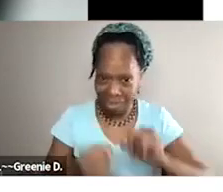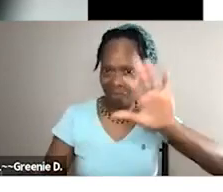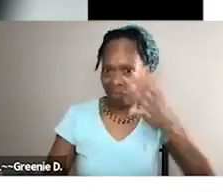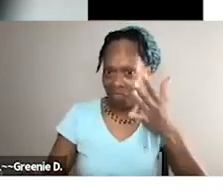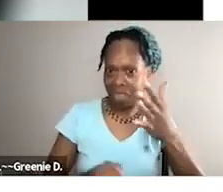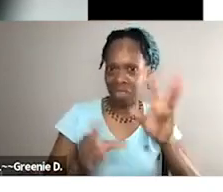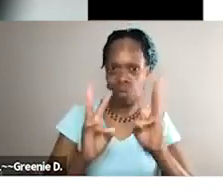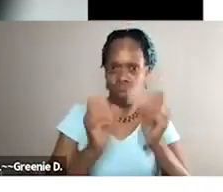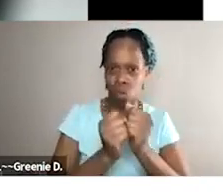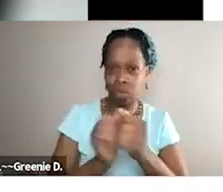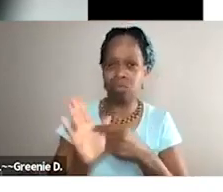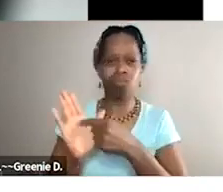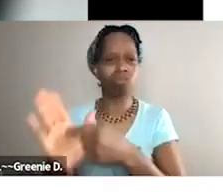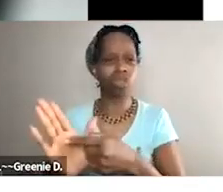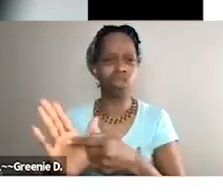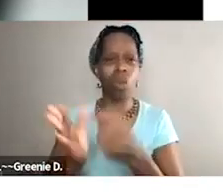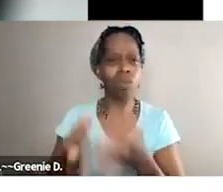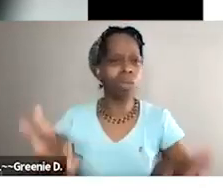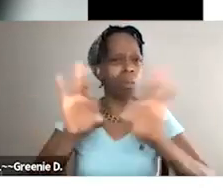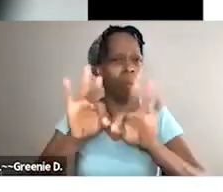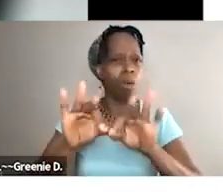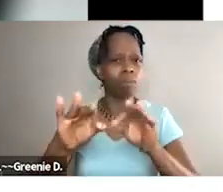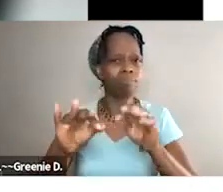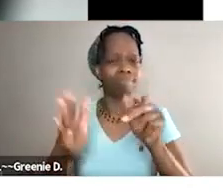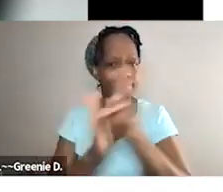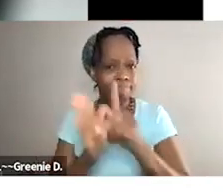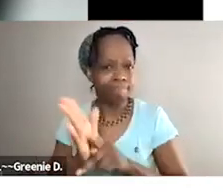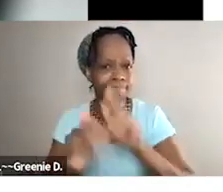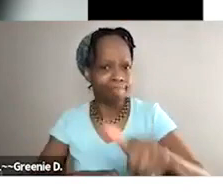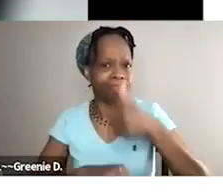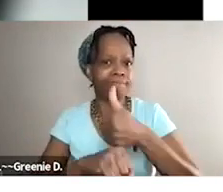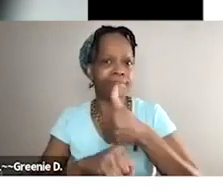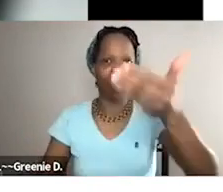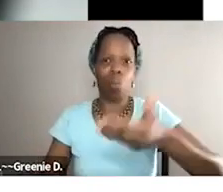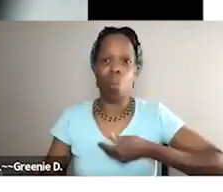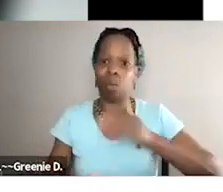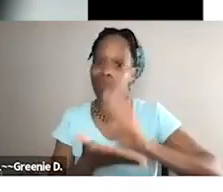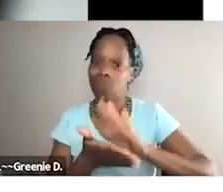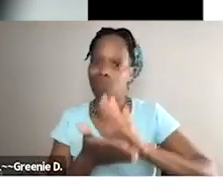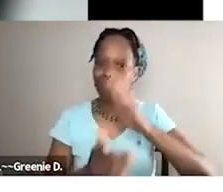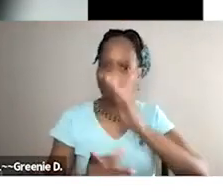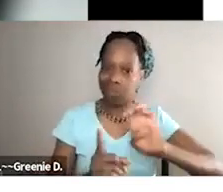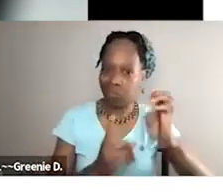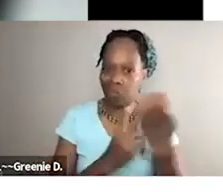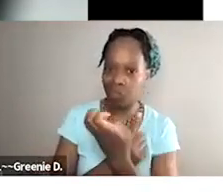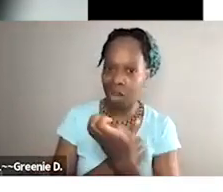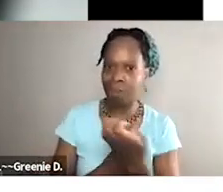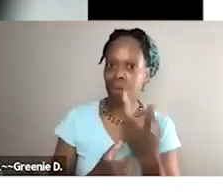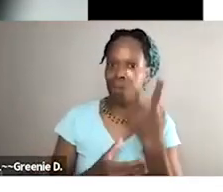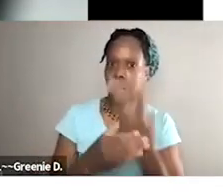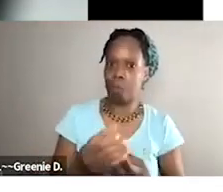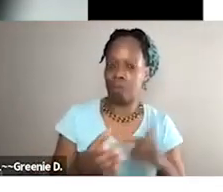that cultivate a welcoming school community and talking about both accessibility and inclusion. It discusses the benefits